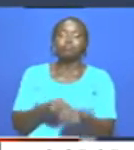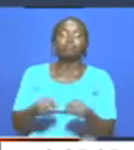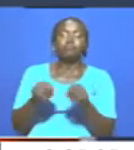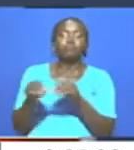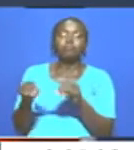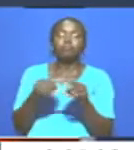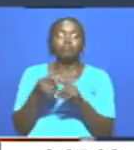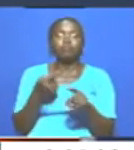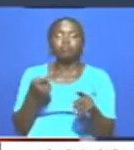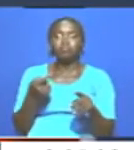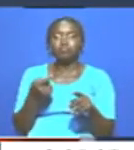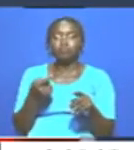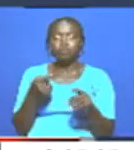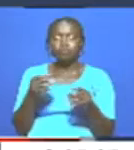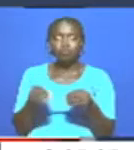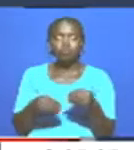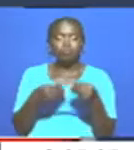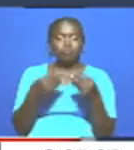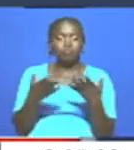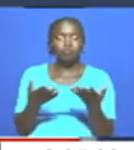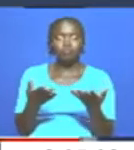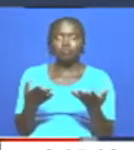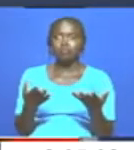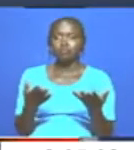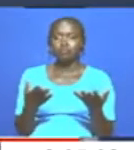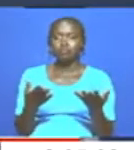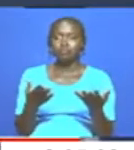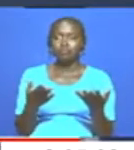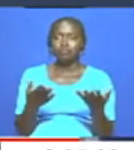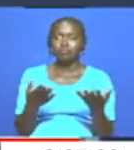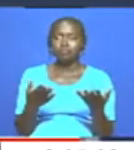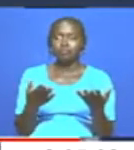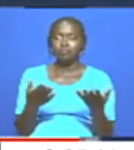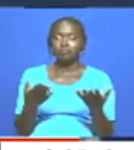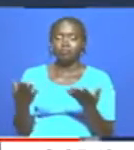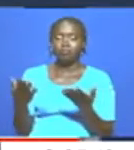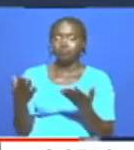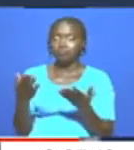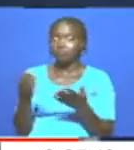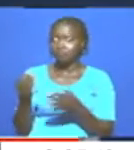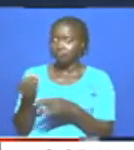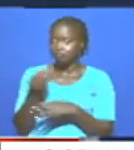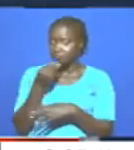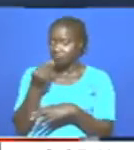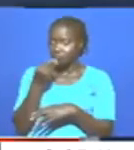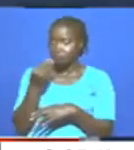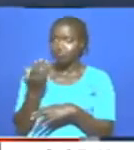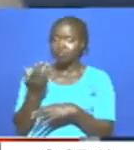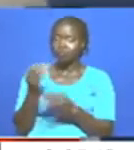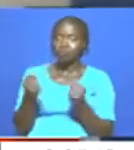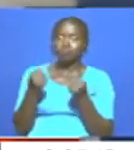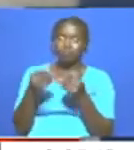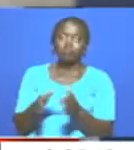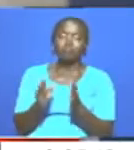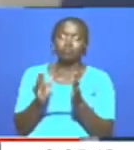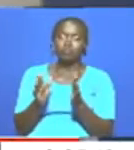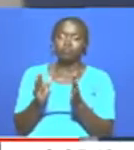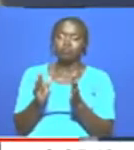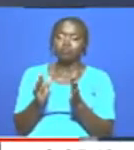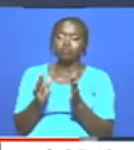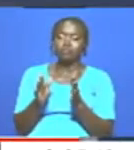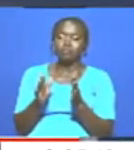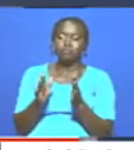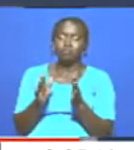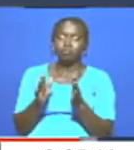of production or manufacturing up to the point of consumption in a very safe way. And the products,